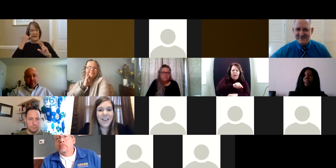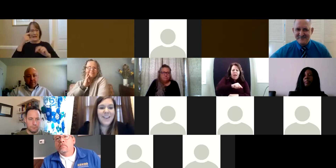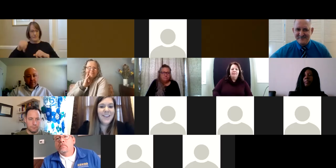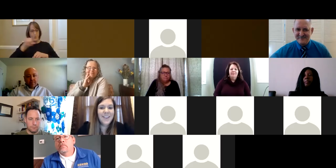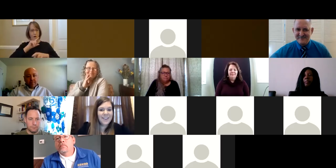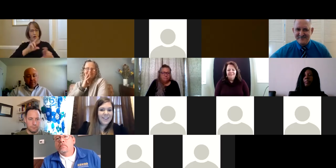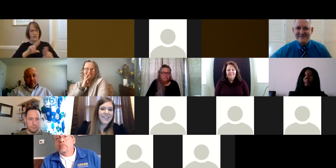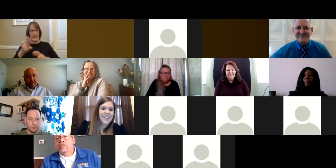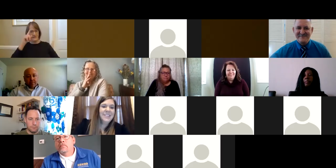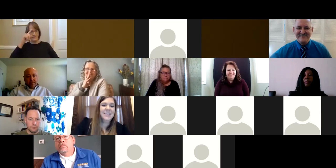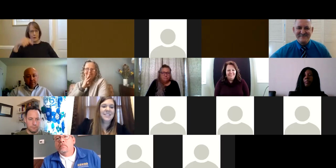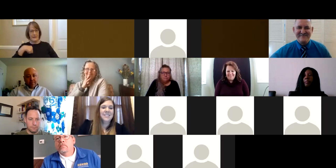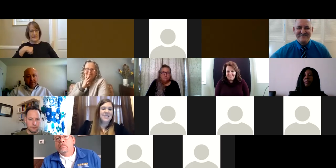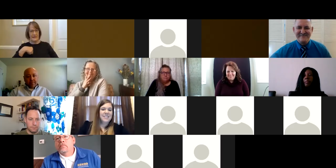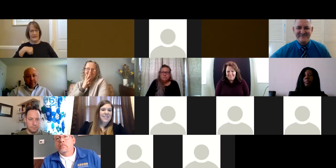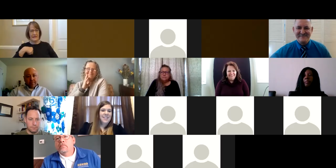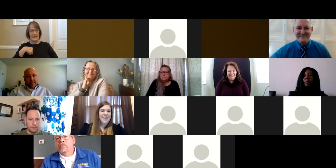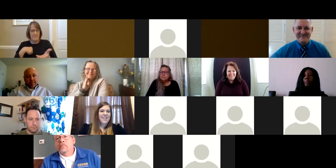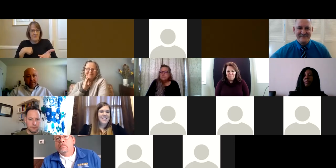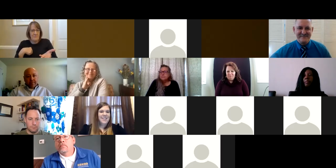for me.